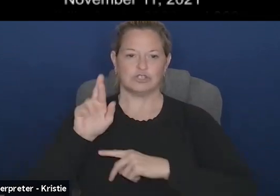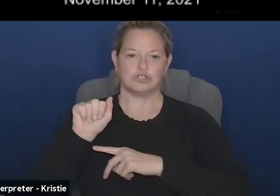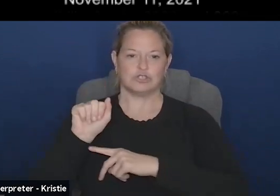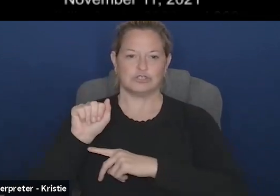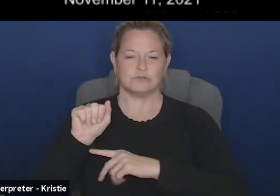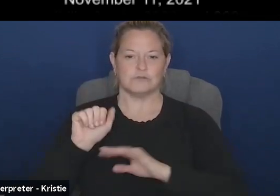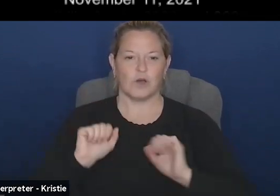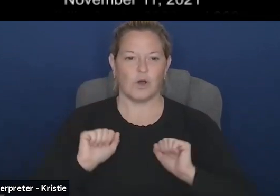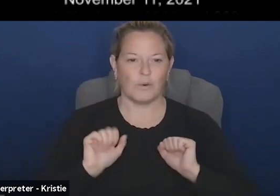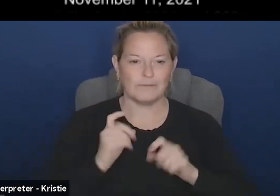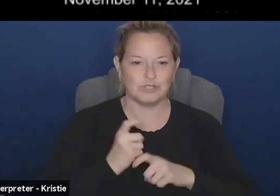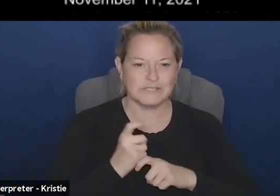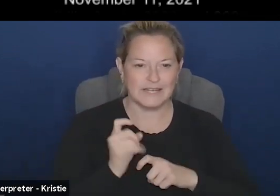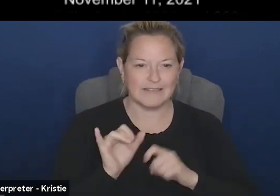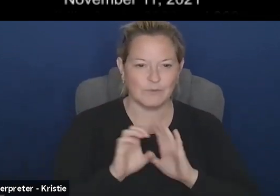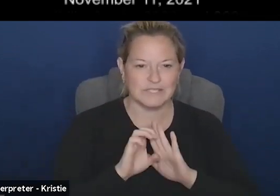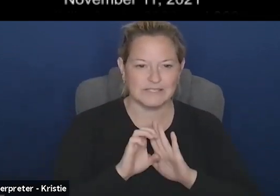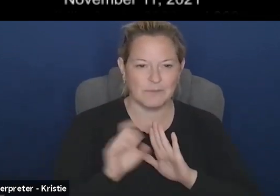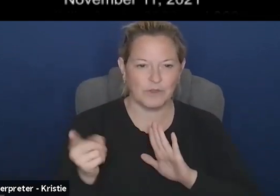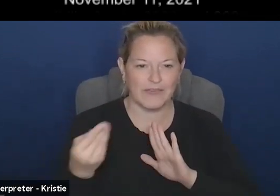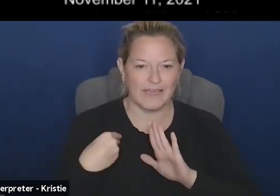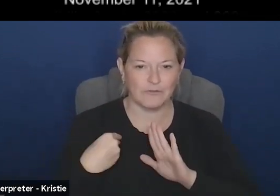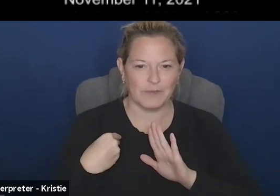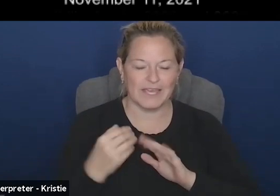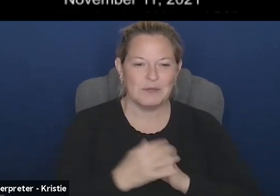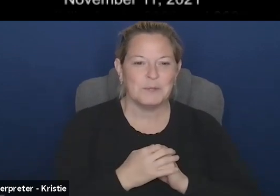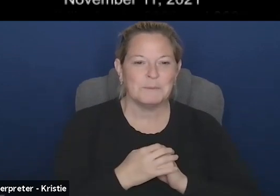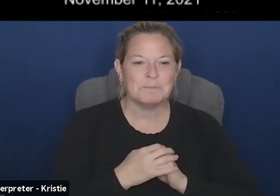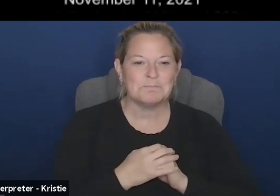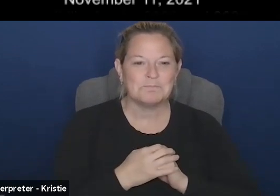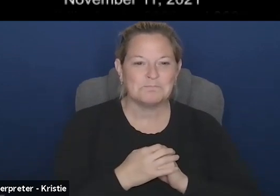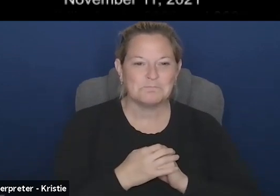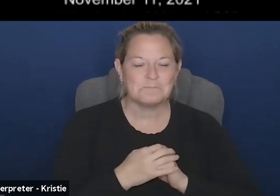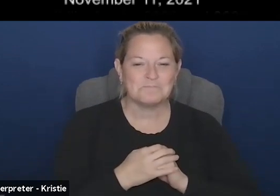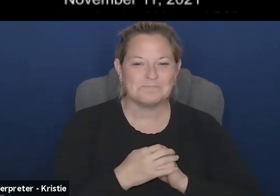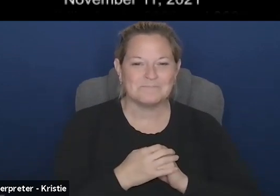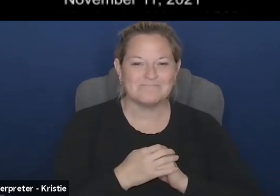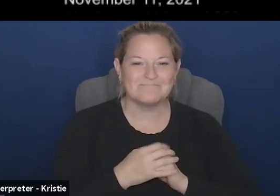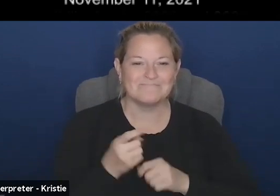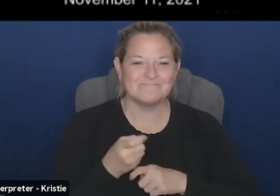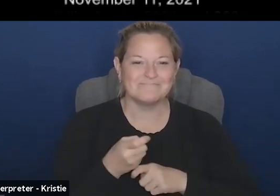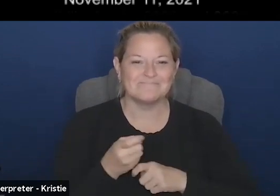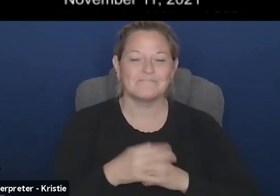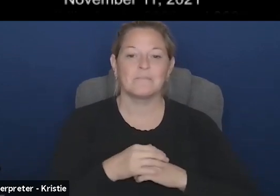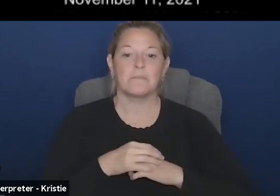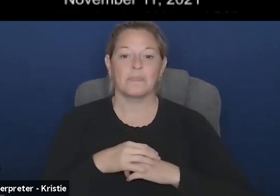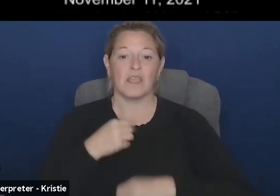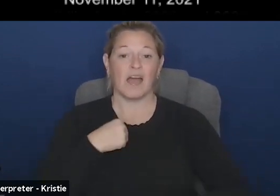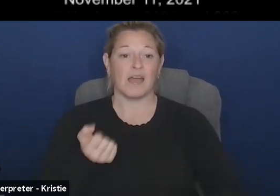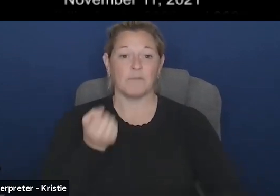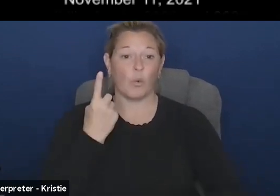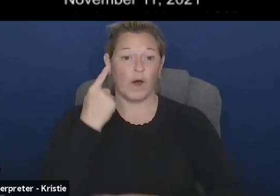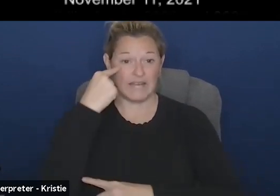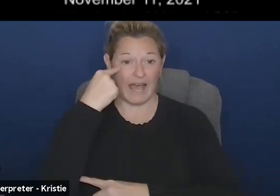just kidding. That was just the example that they provided. I am a one-eyed, burned, blind